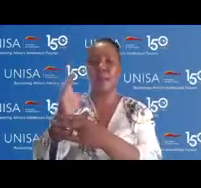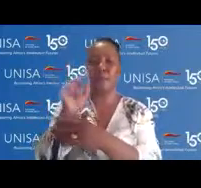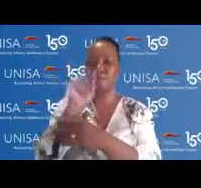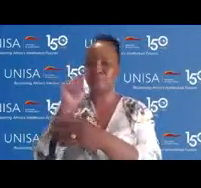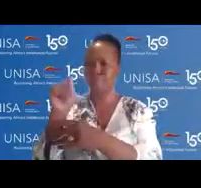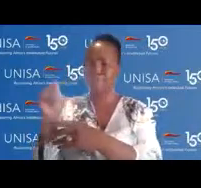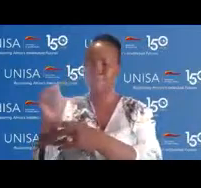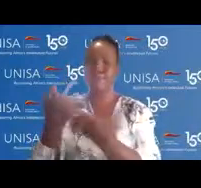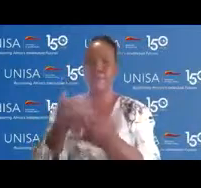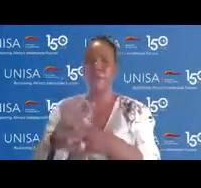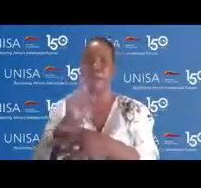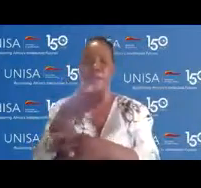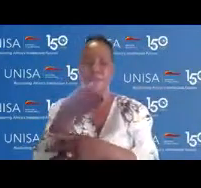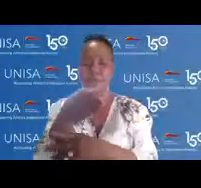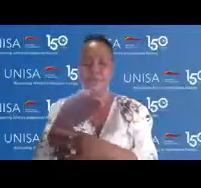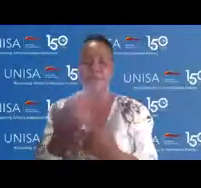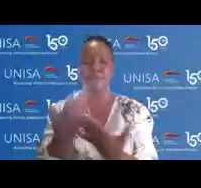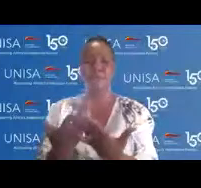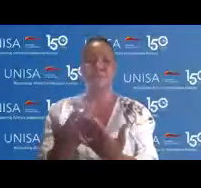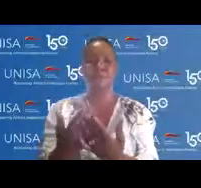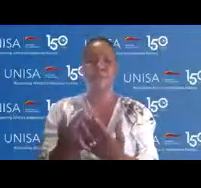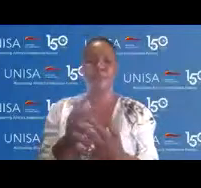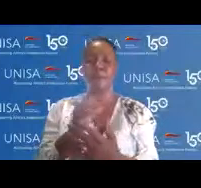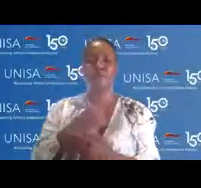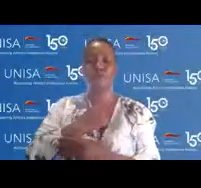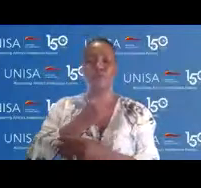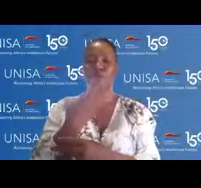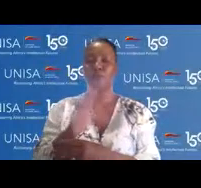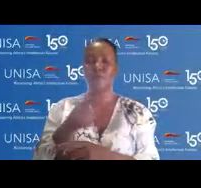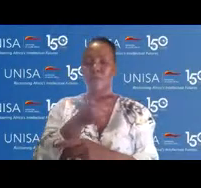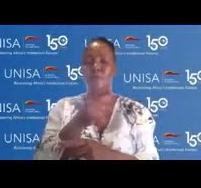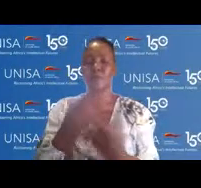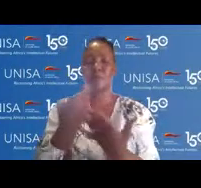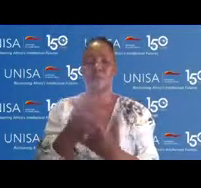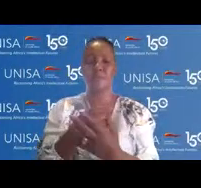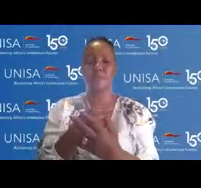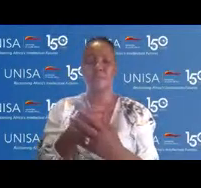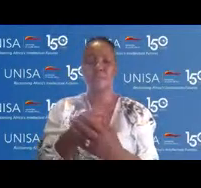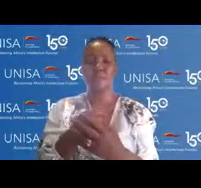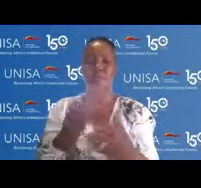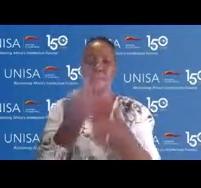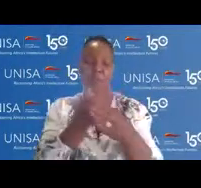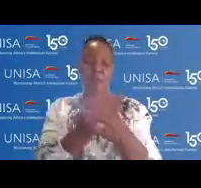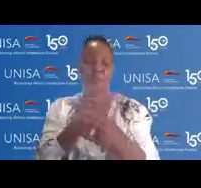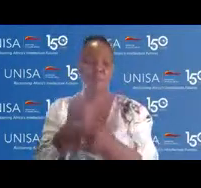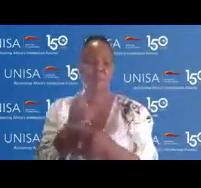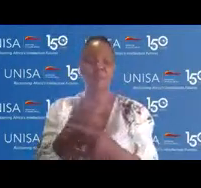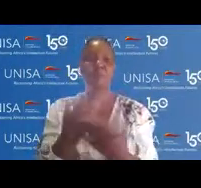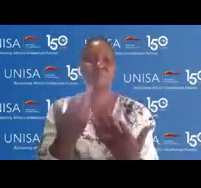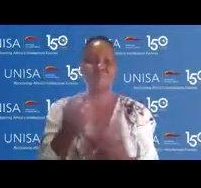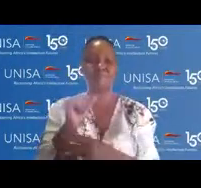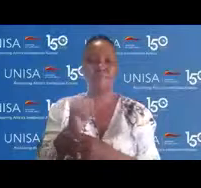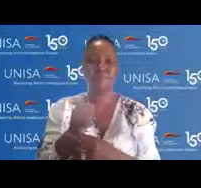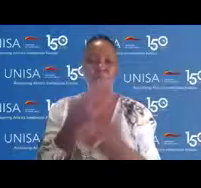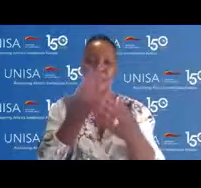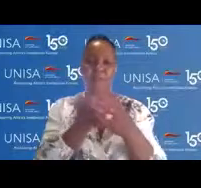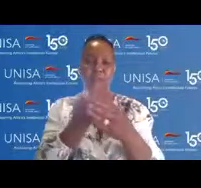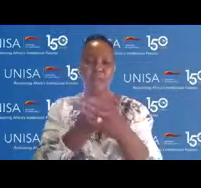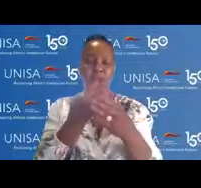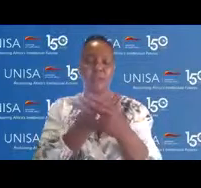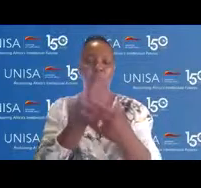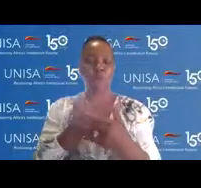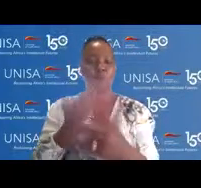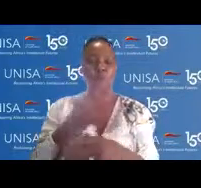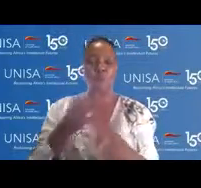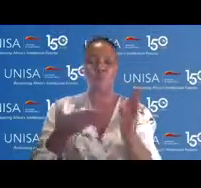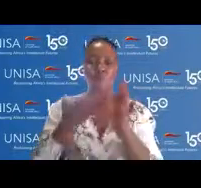it. Oh, no, not that one. Sorry, first click on files, for example. Yes, there we go. There's the files I don't need anymore. Now I click on the